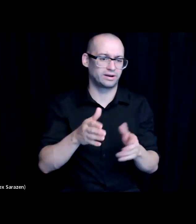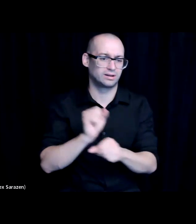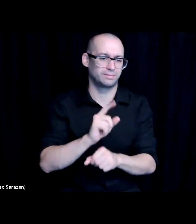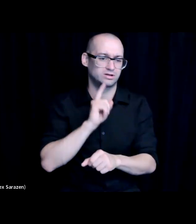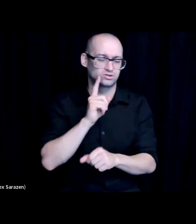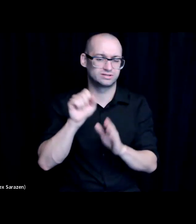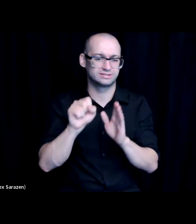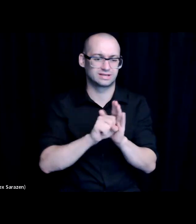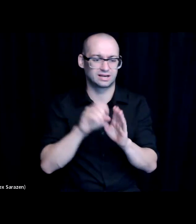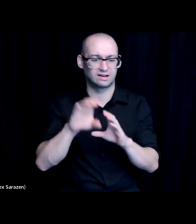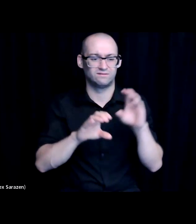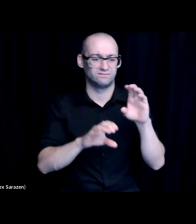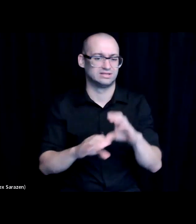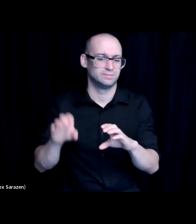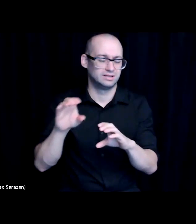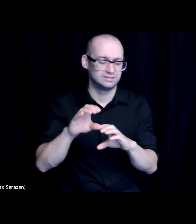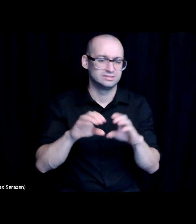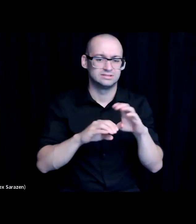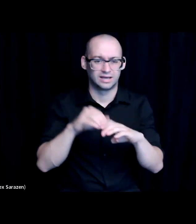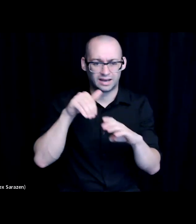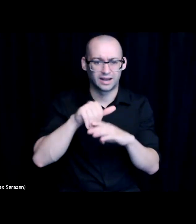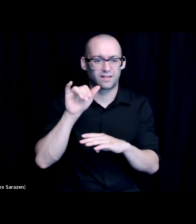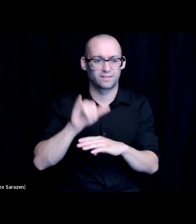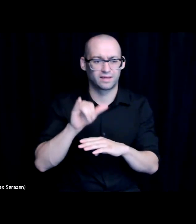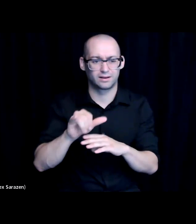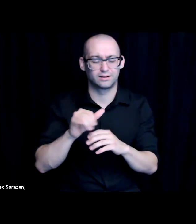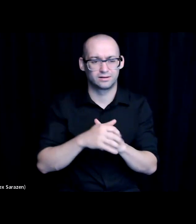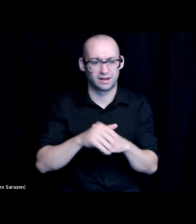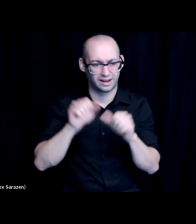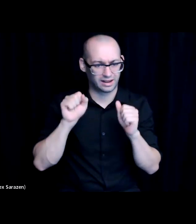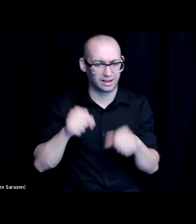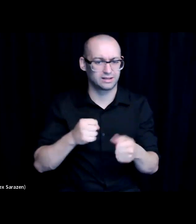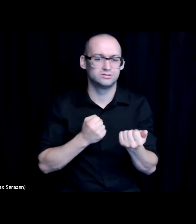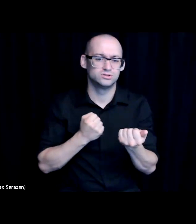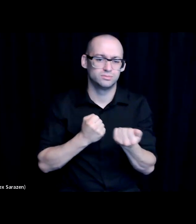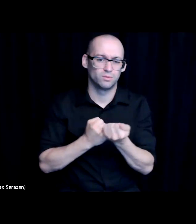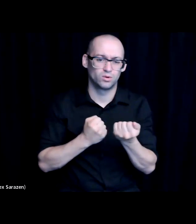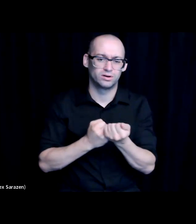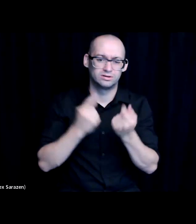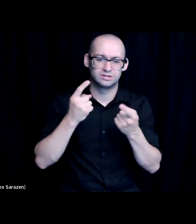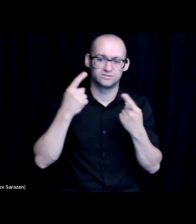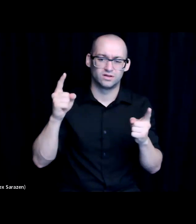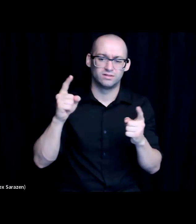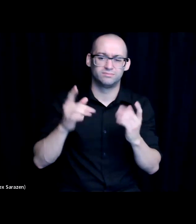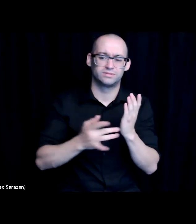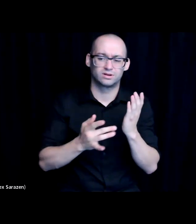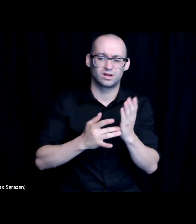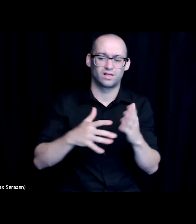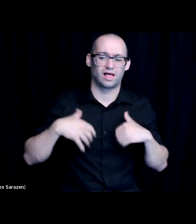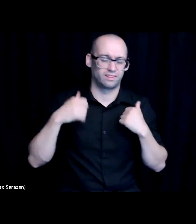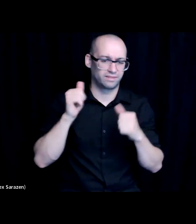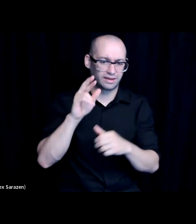state investments in digital equity, including the digital equity plan, can support an accessible and equitable healthcare delivery